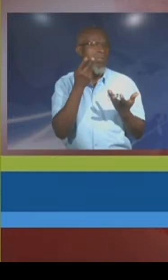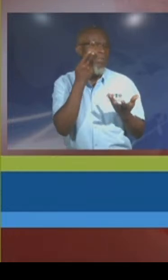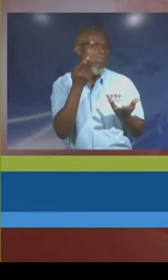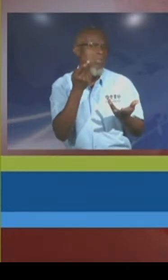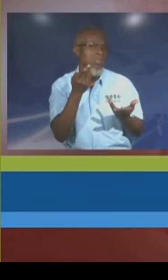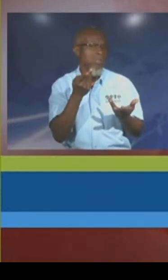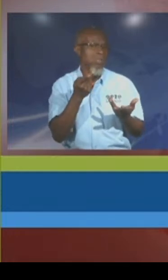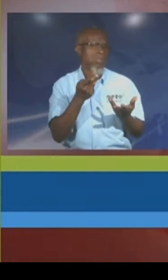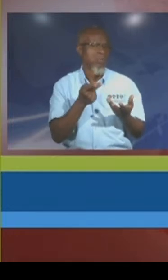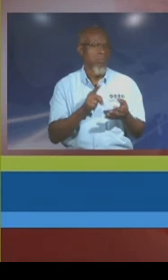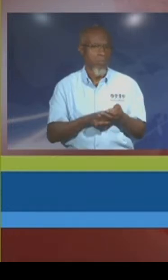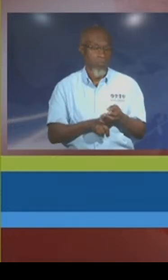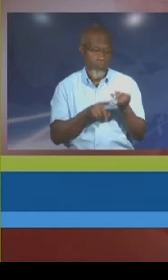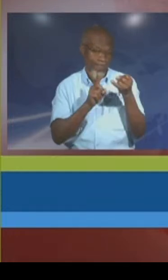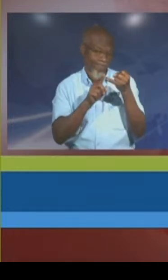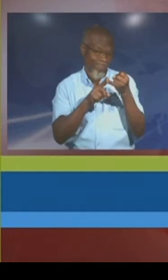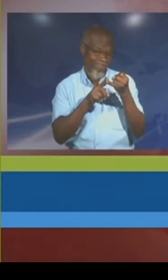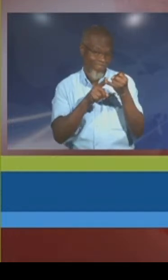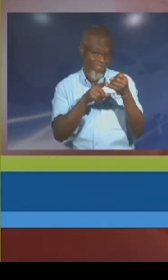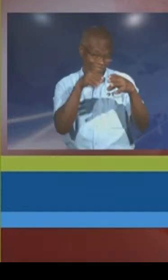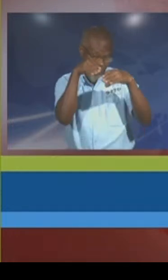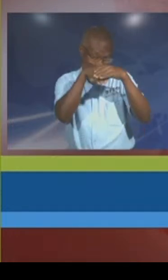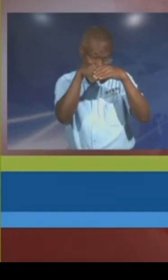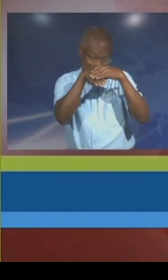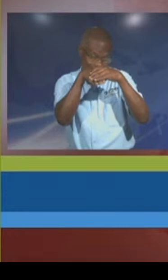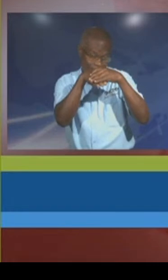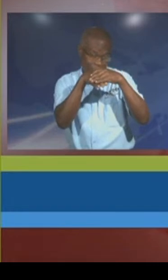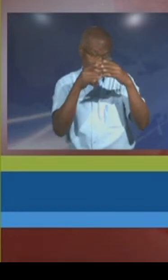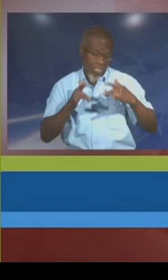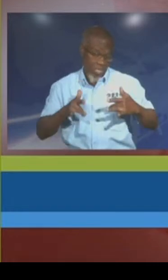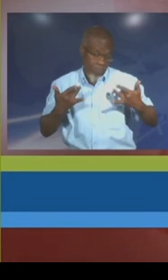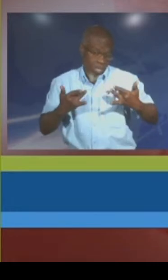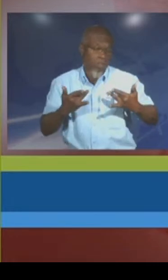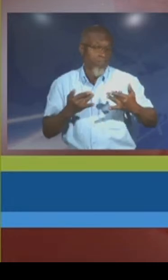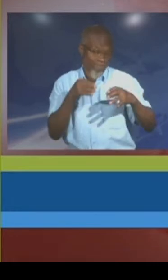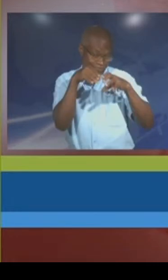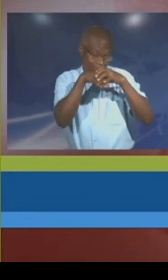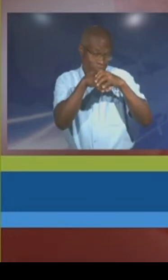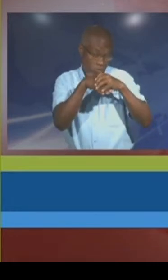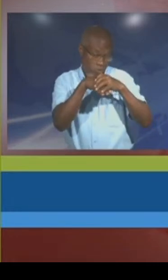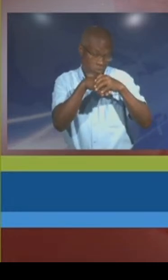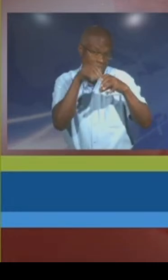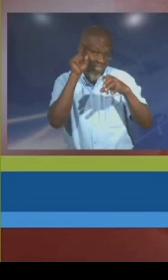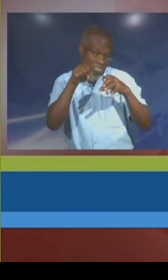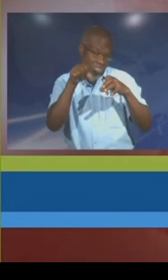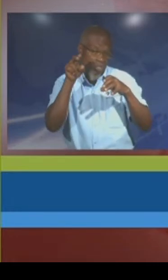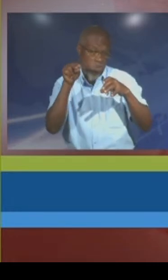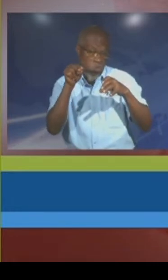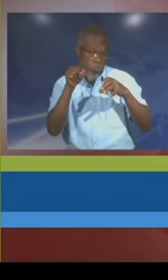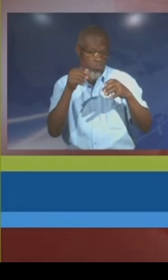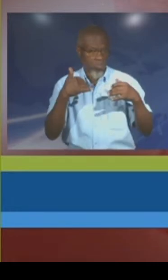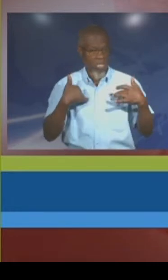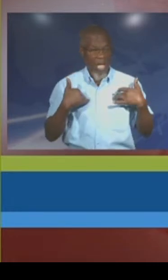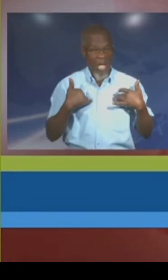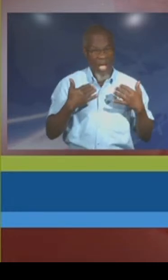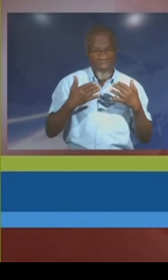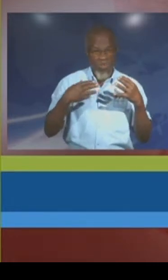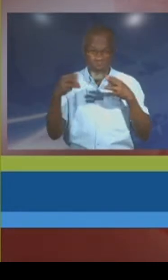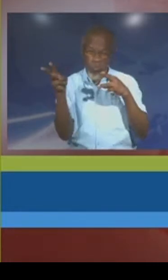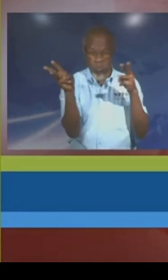time. Is it indoors? So you're asking a series of questions. Is there adequate ventilation? Next slide.